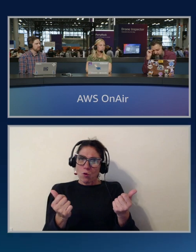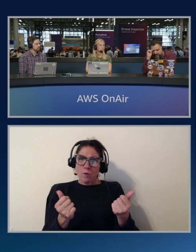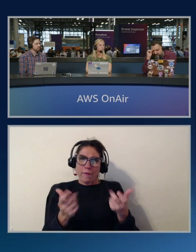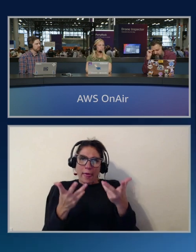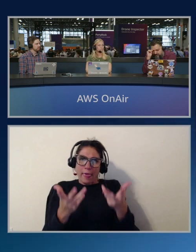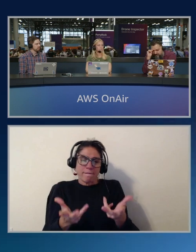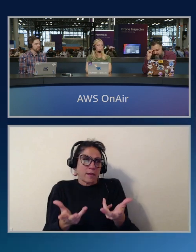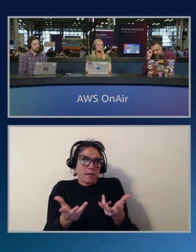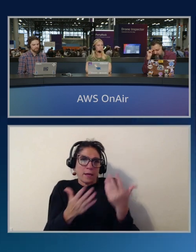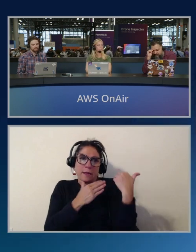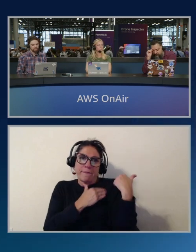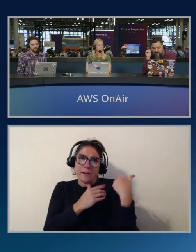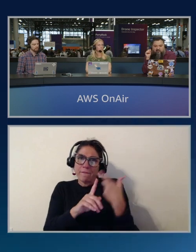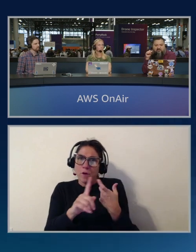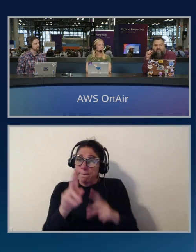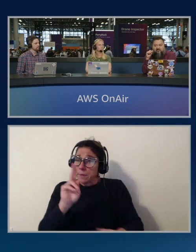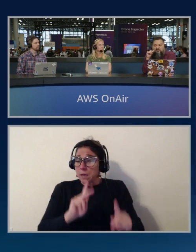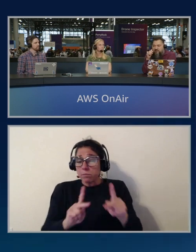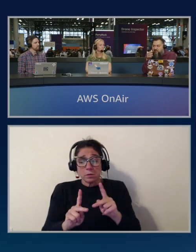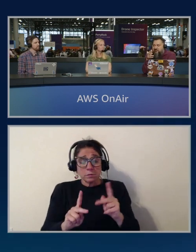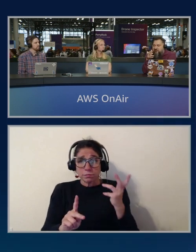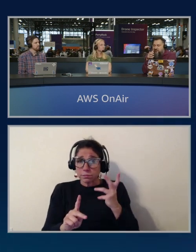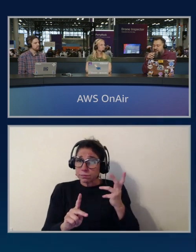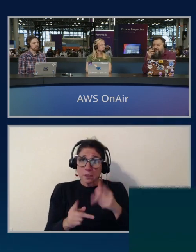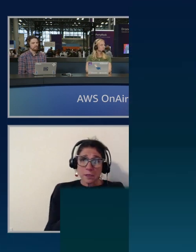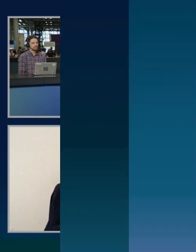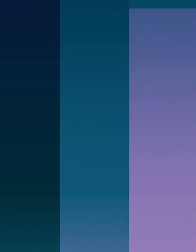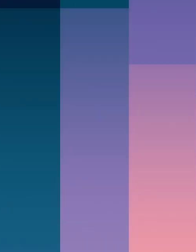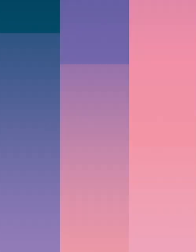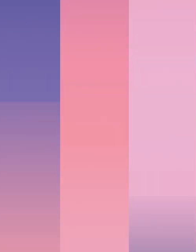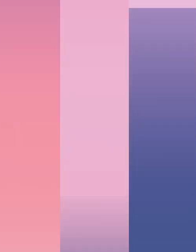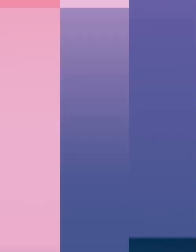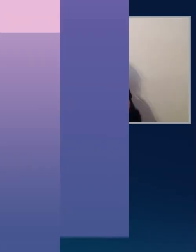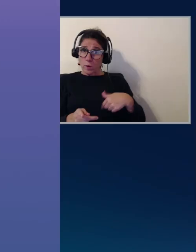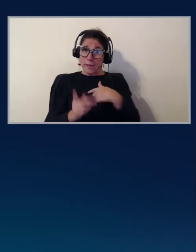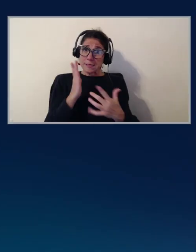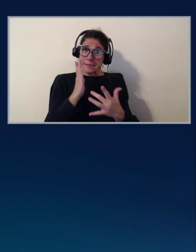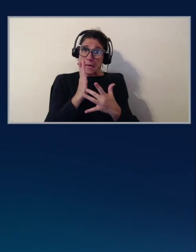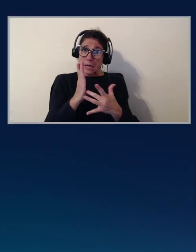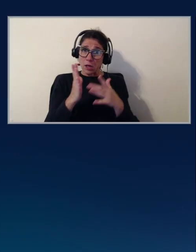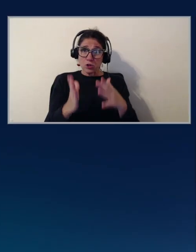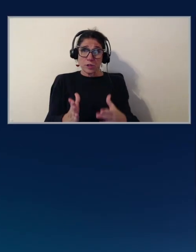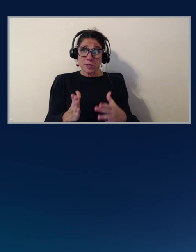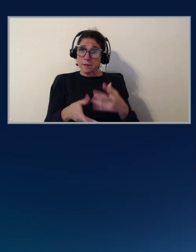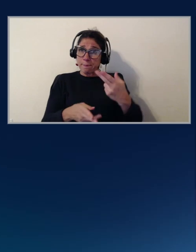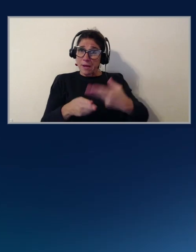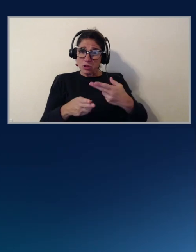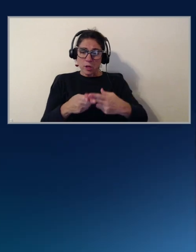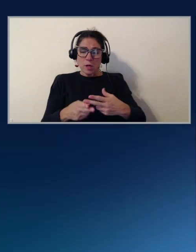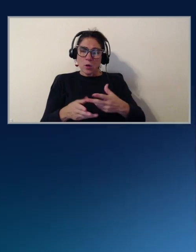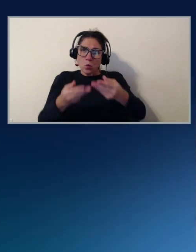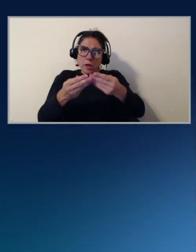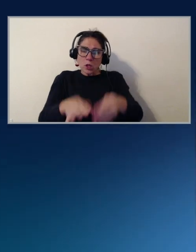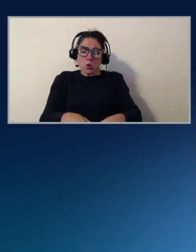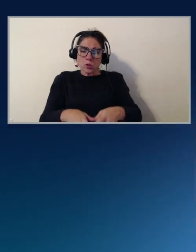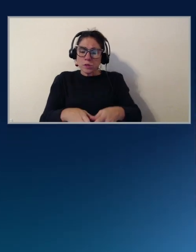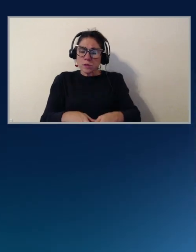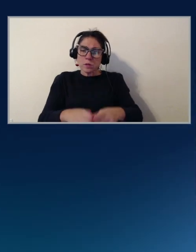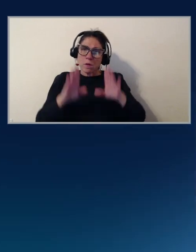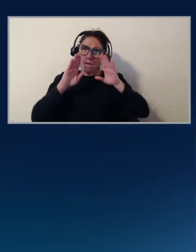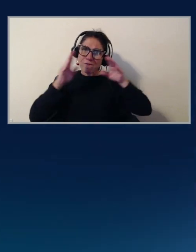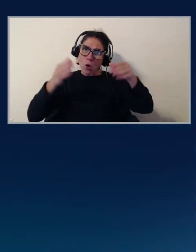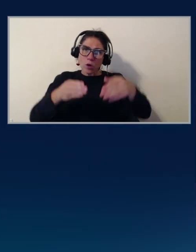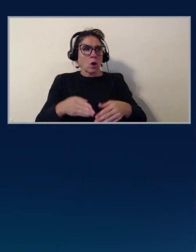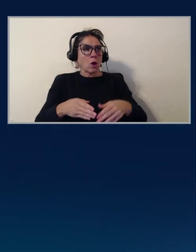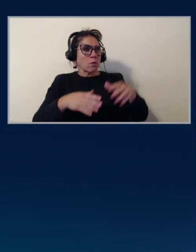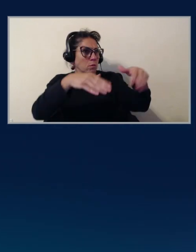folks, it's one of those things that we as technologists, I've made mention of this before today, we lose sight of that sometimes. It's like, oh, just go build a thing, go